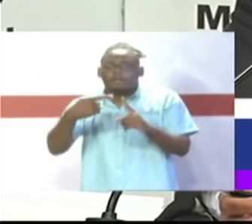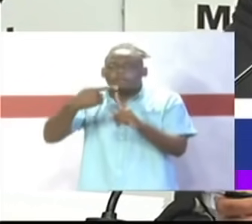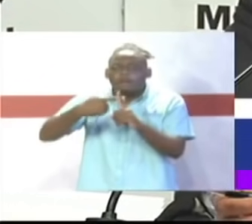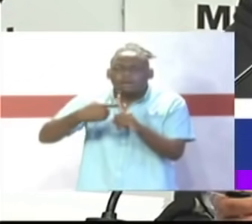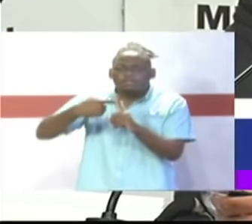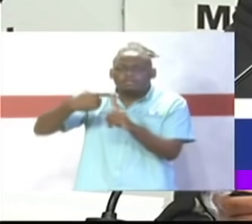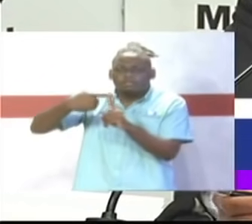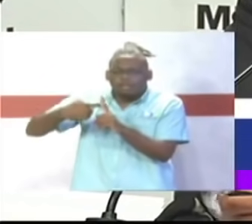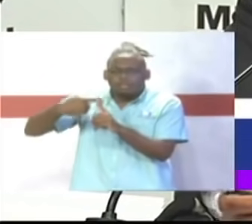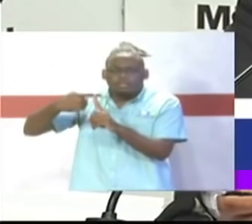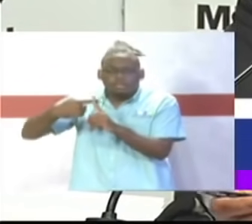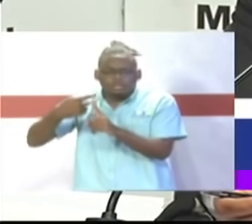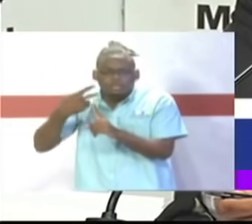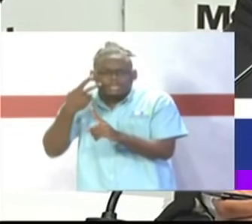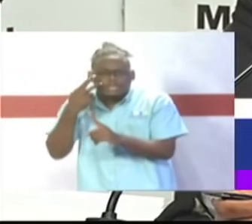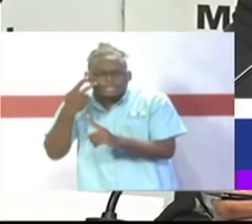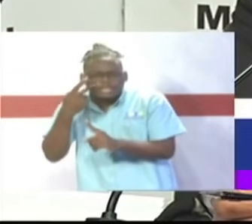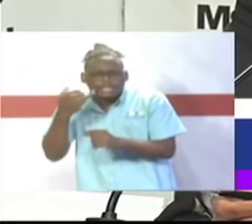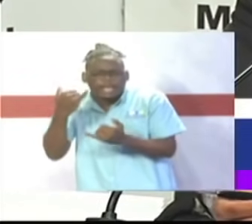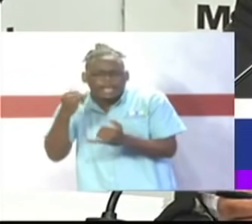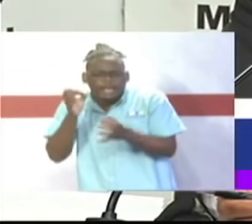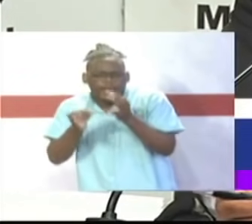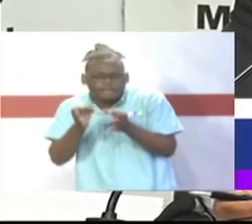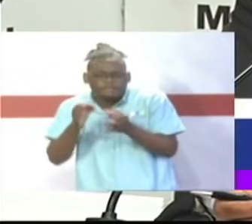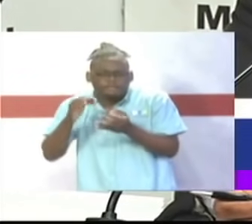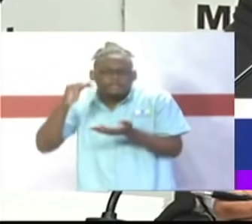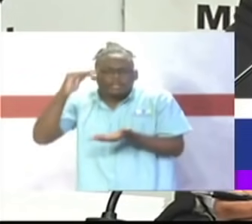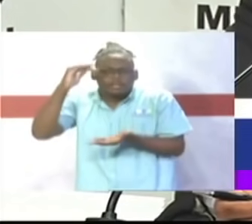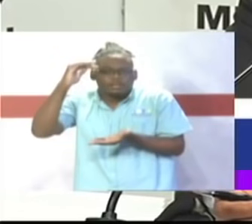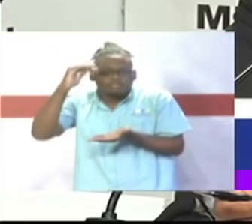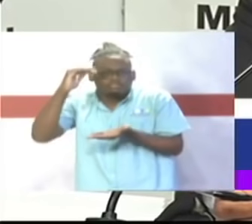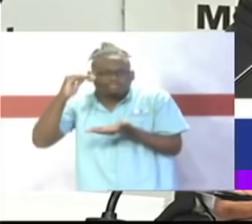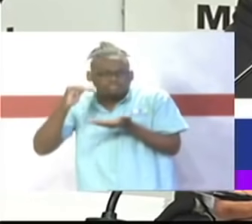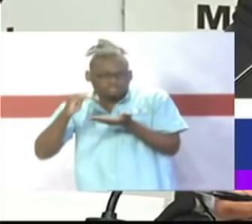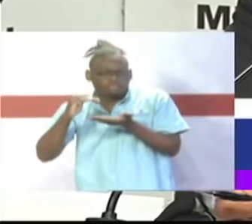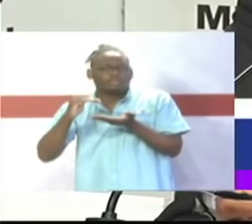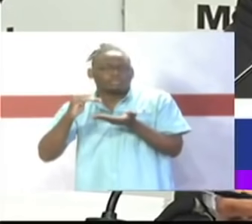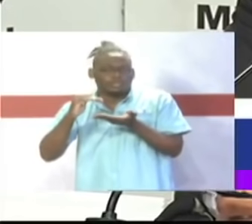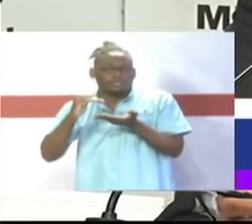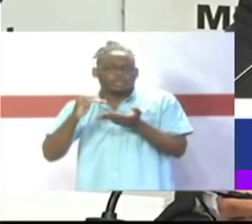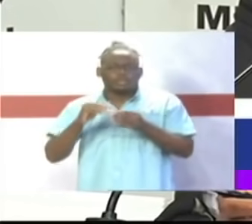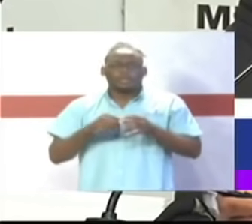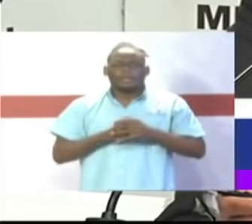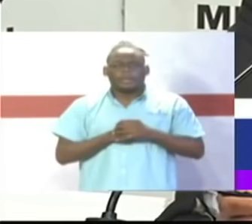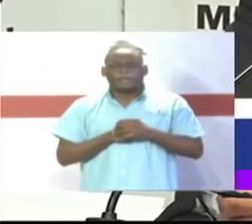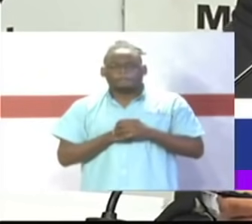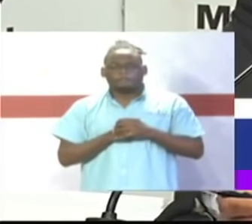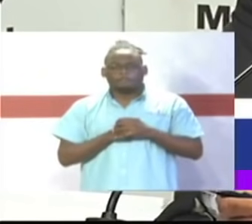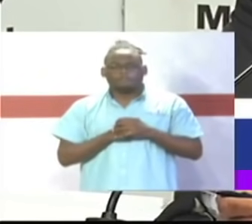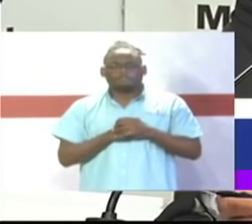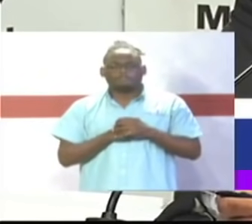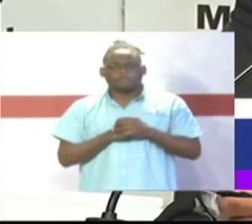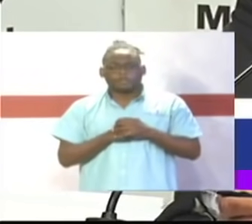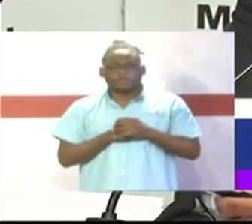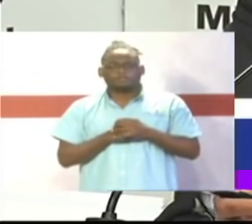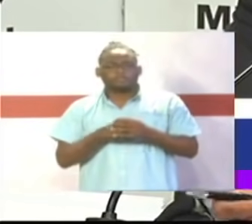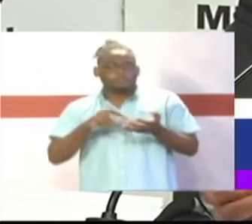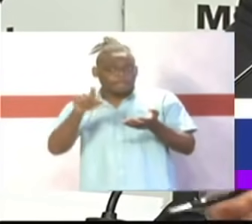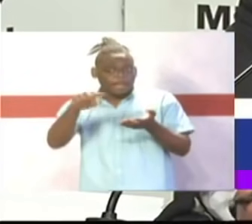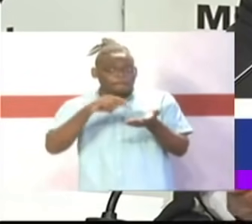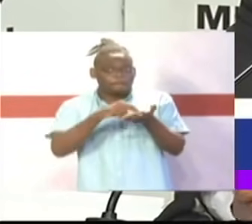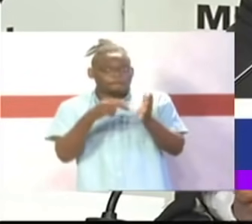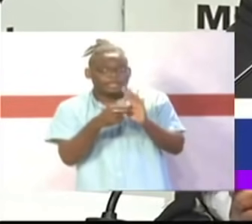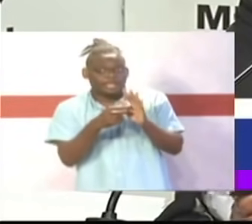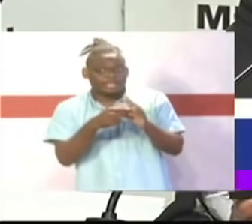would begin to see a decrease in the antibody response in terms of a waning immunity. A booster is given at that point